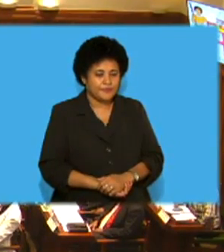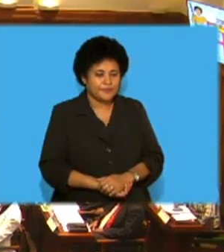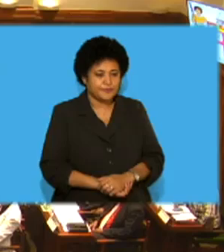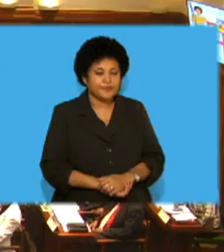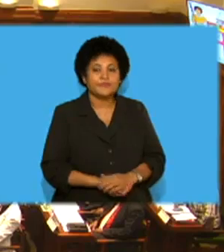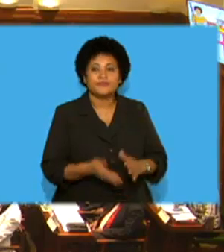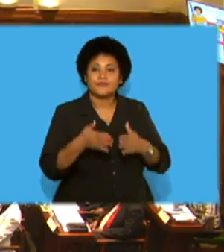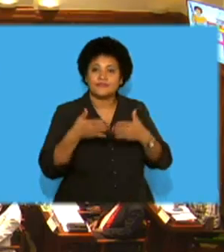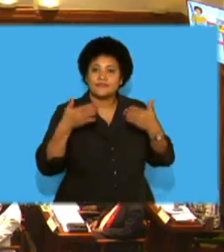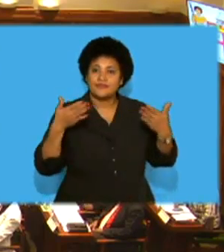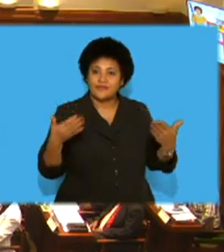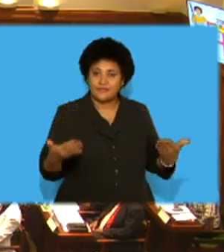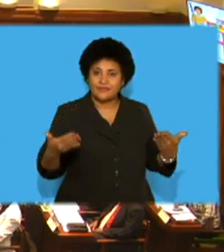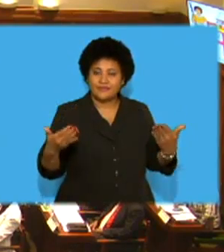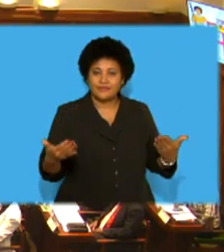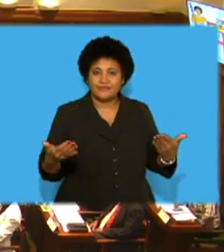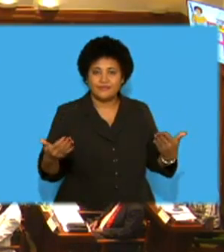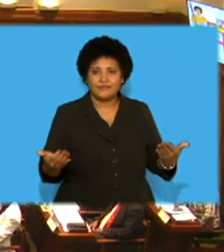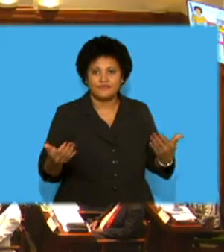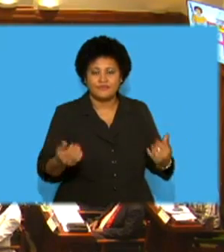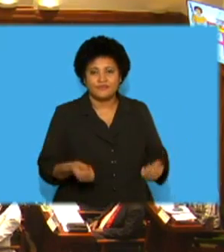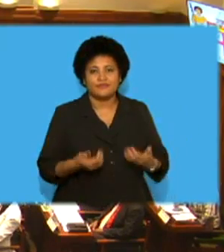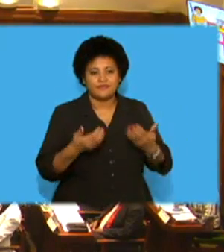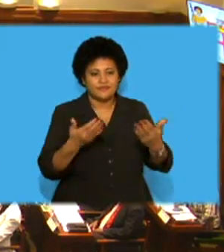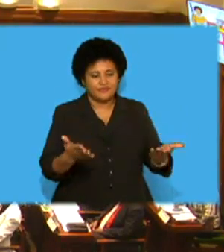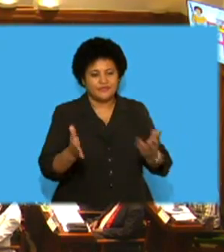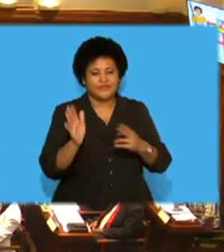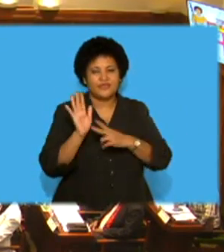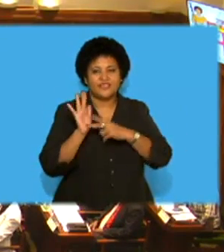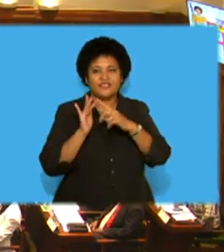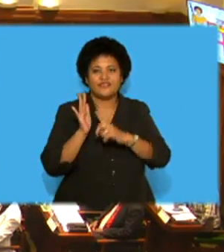I now give the floor to the Honourable Pinamina Hoka.